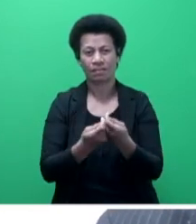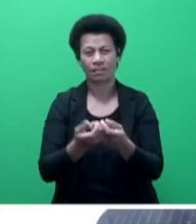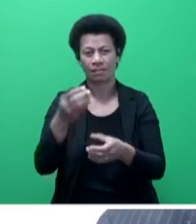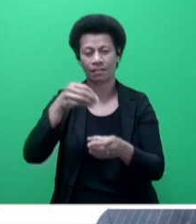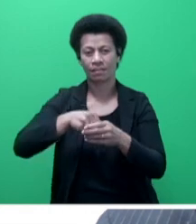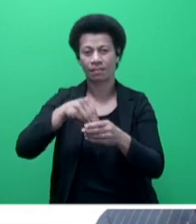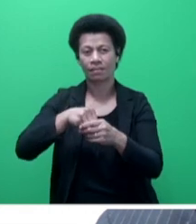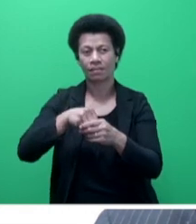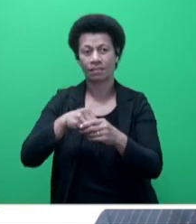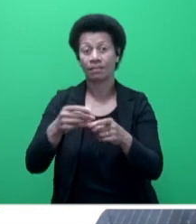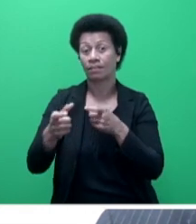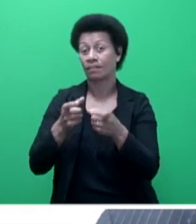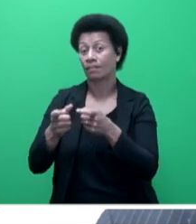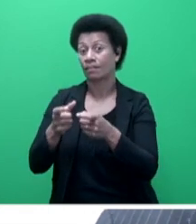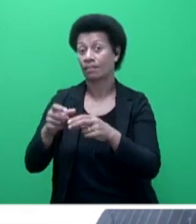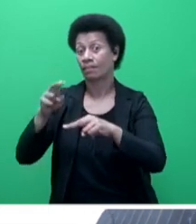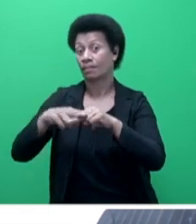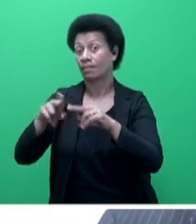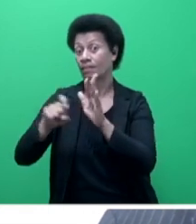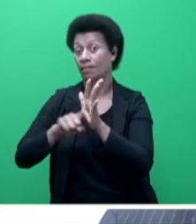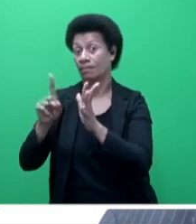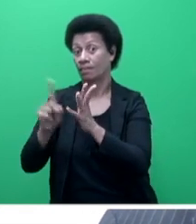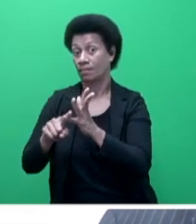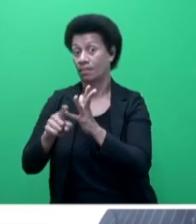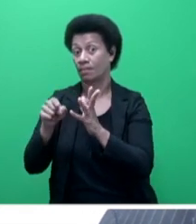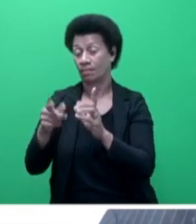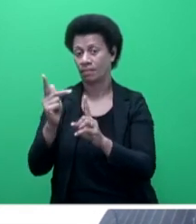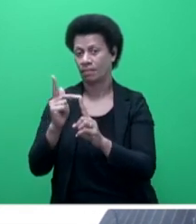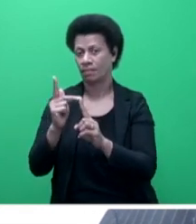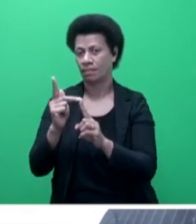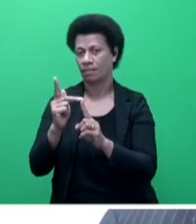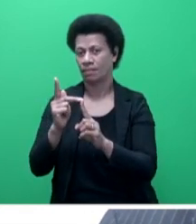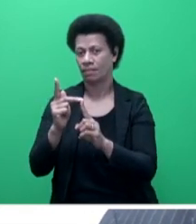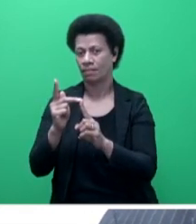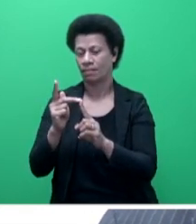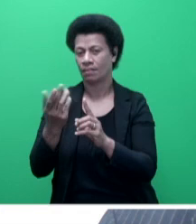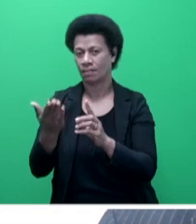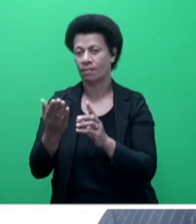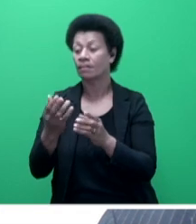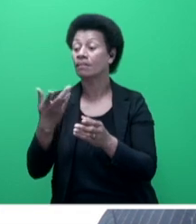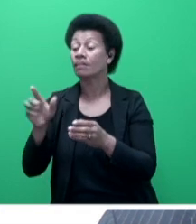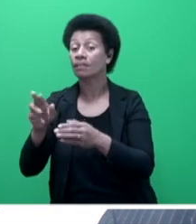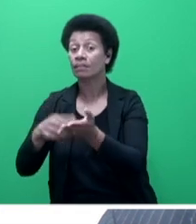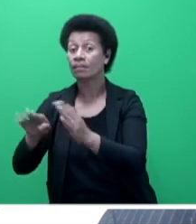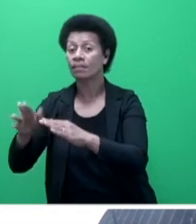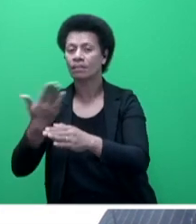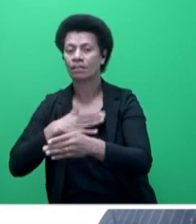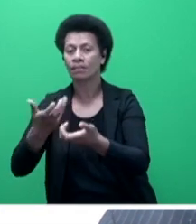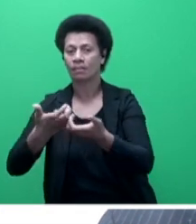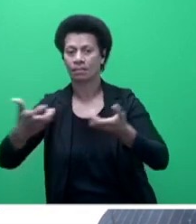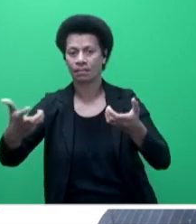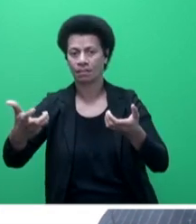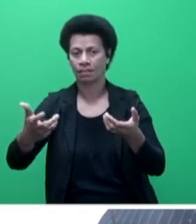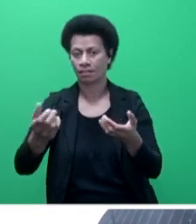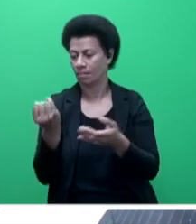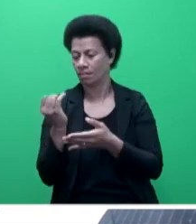be handled by the rugby union of the particular country itself. They wanted it as a separate entity. So they want a creation of an independent